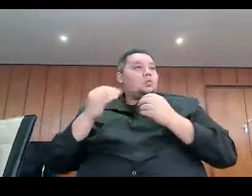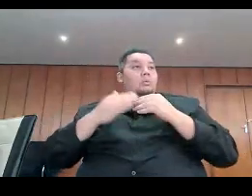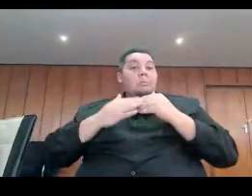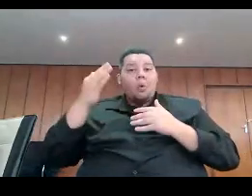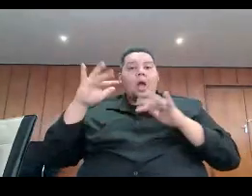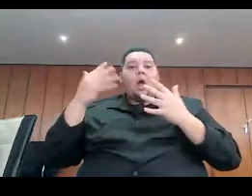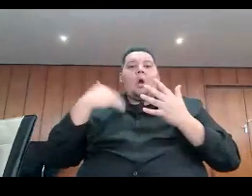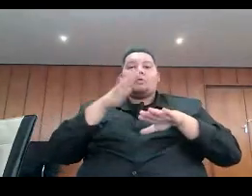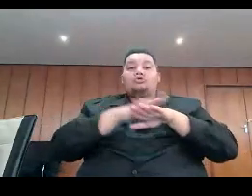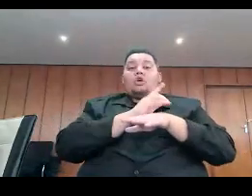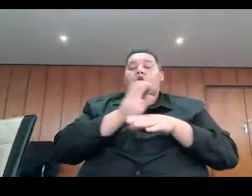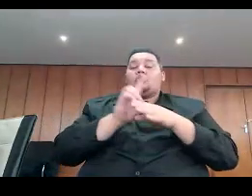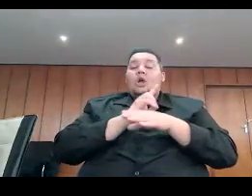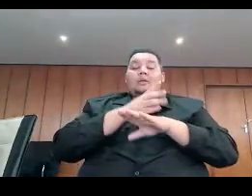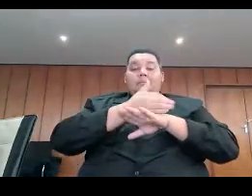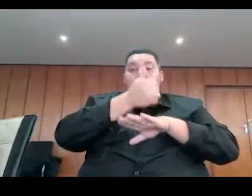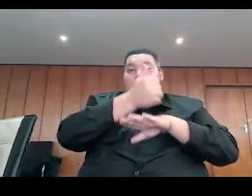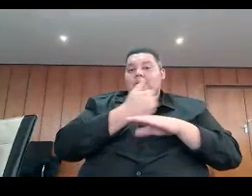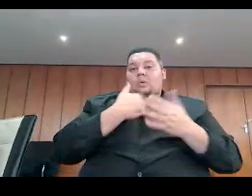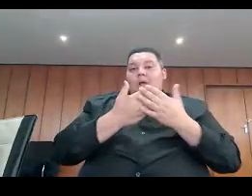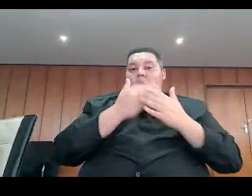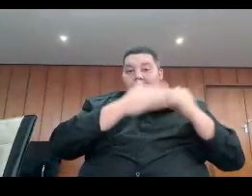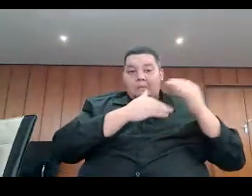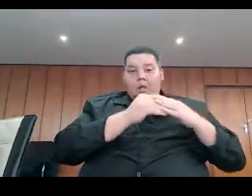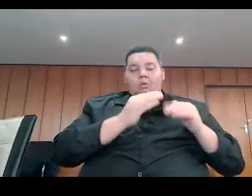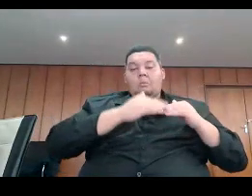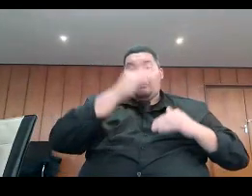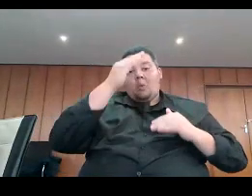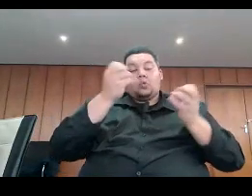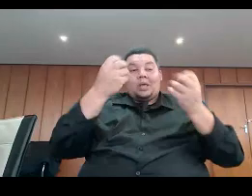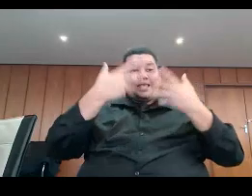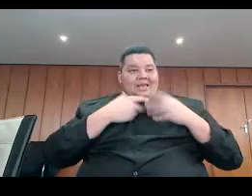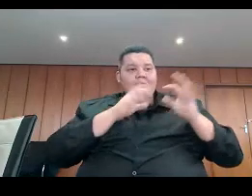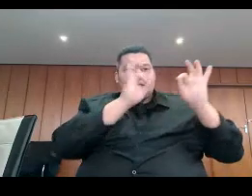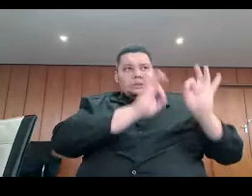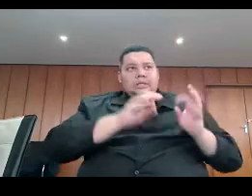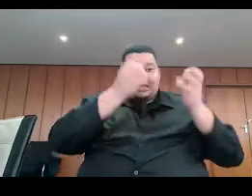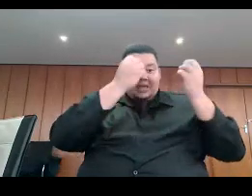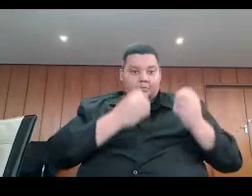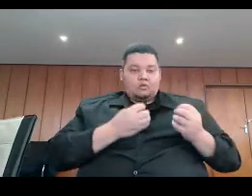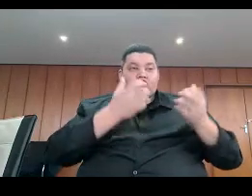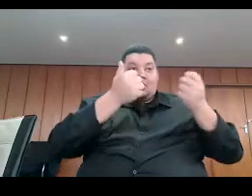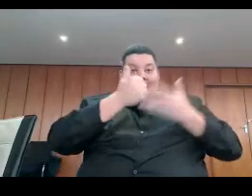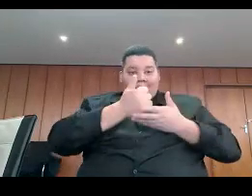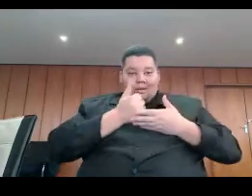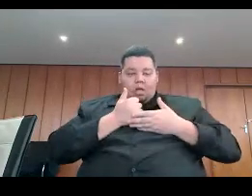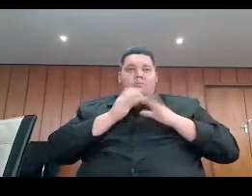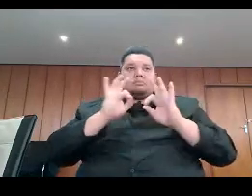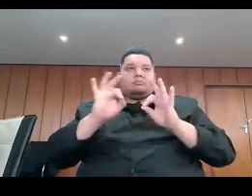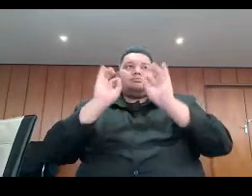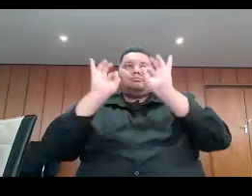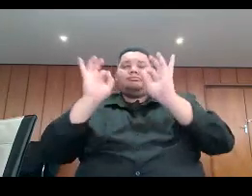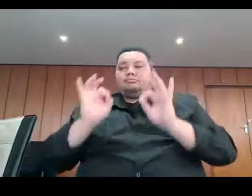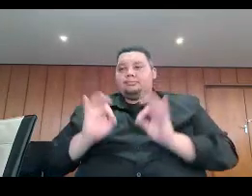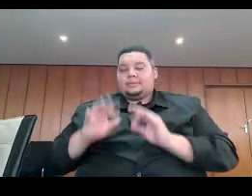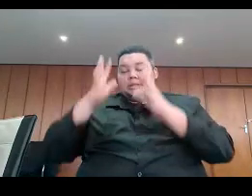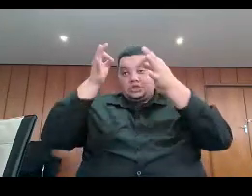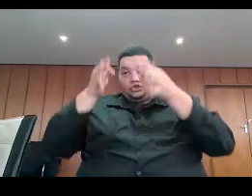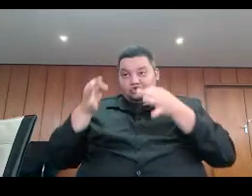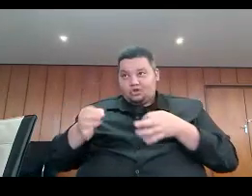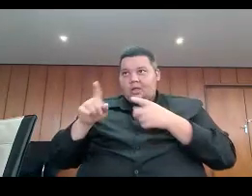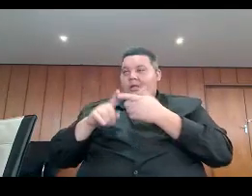this database to give us the kind of data that we need to help us make decisions. And Jill